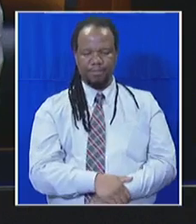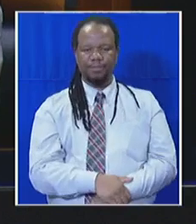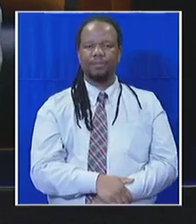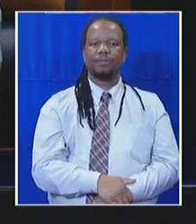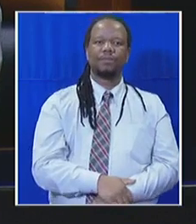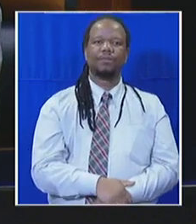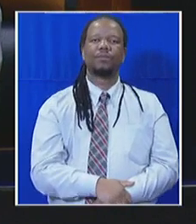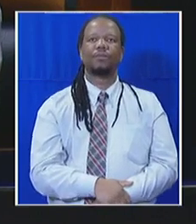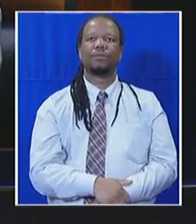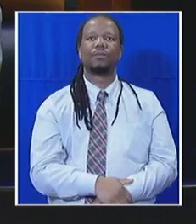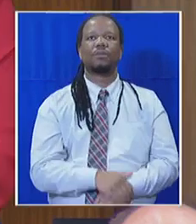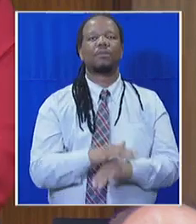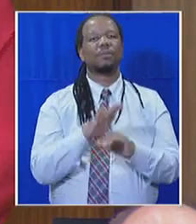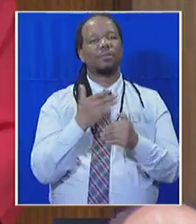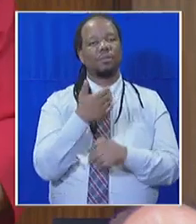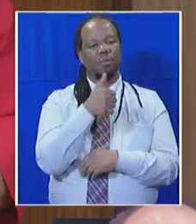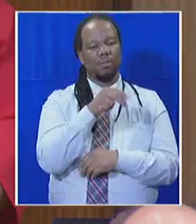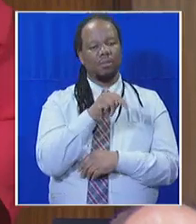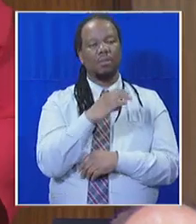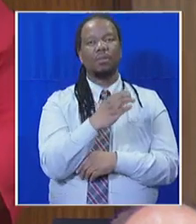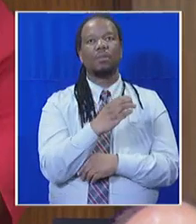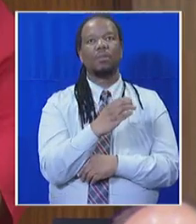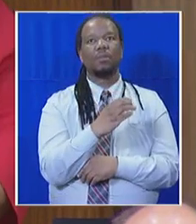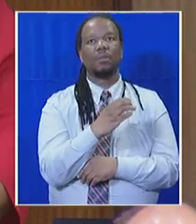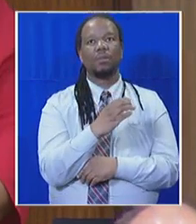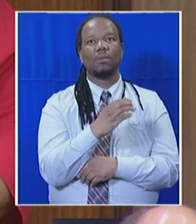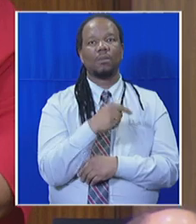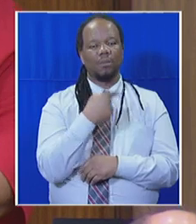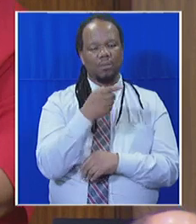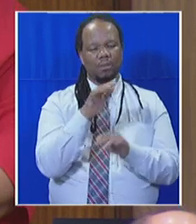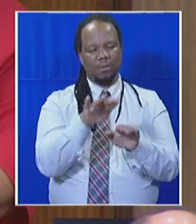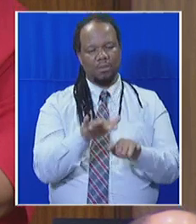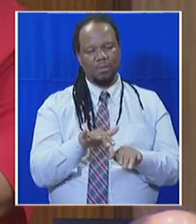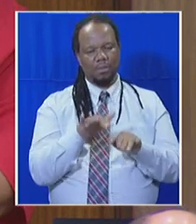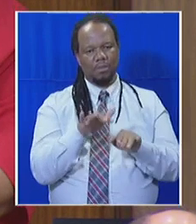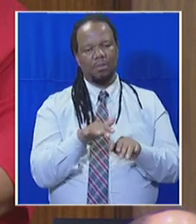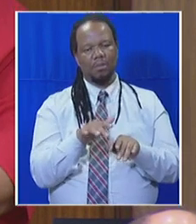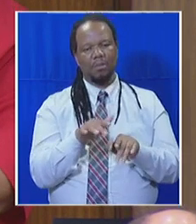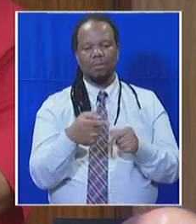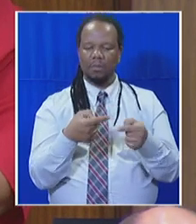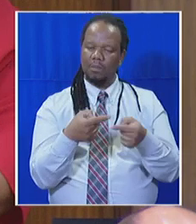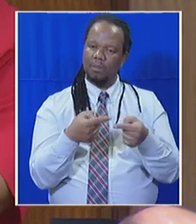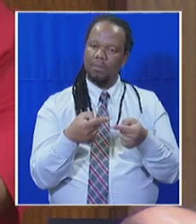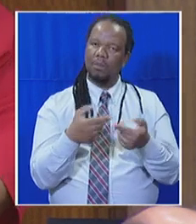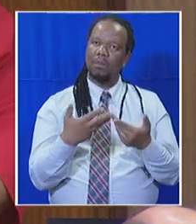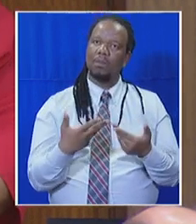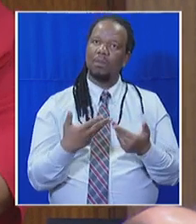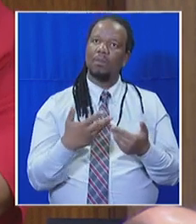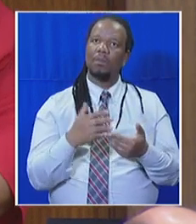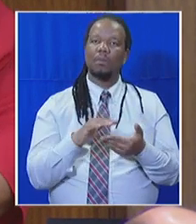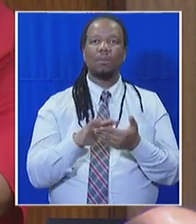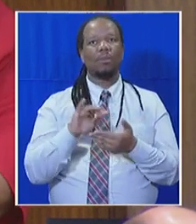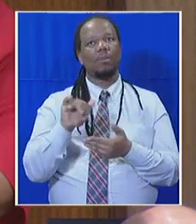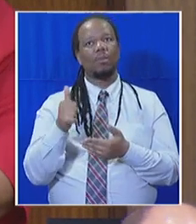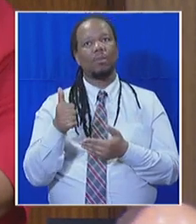I move on behalf of the ANC that in its next sitting, the House debates the role of India partnership